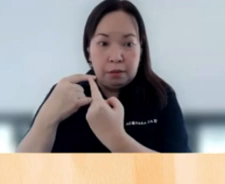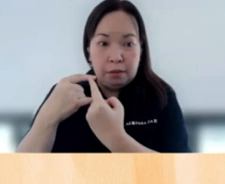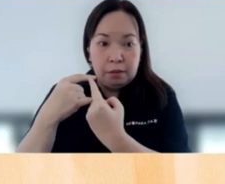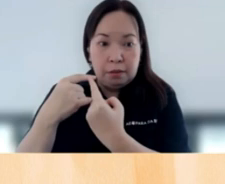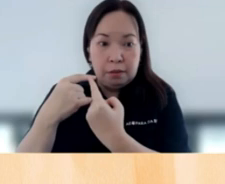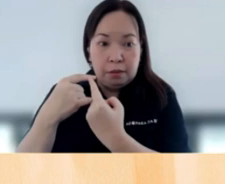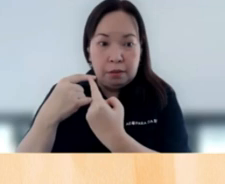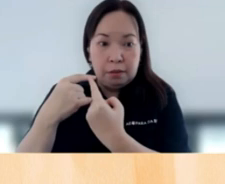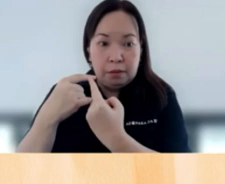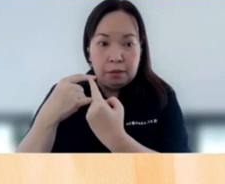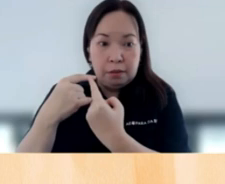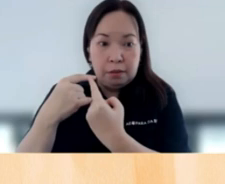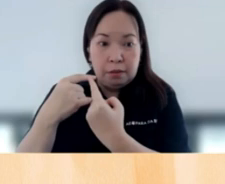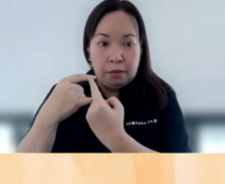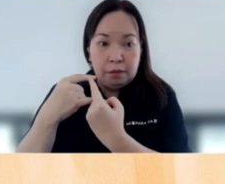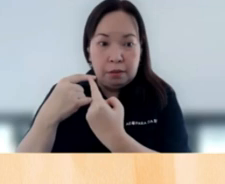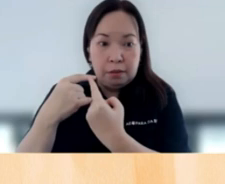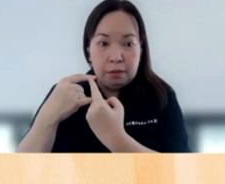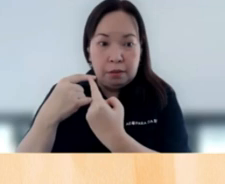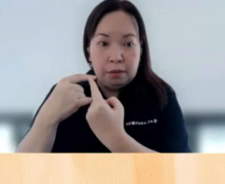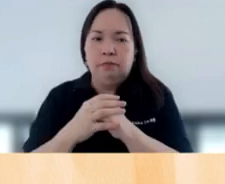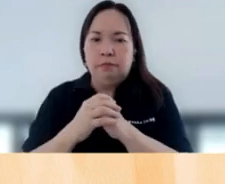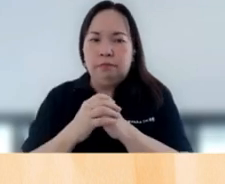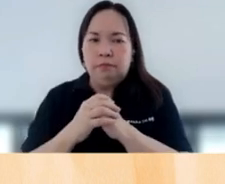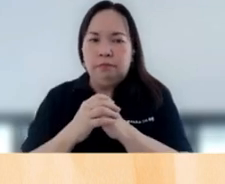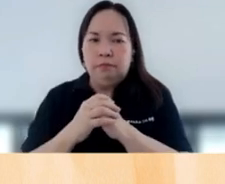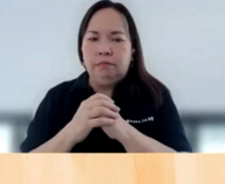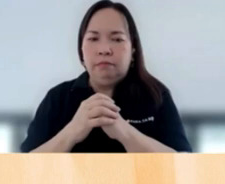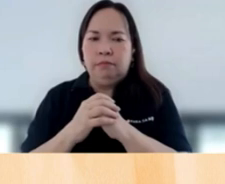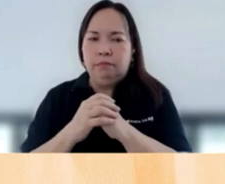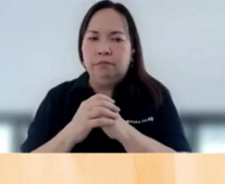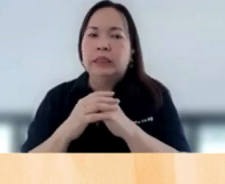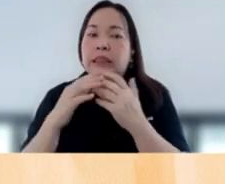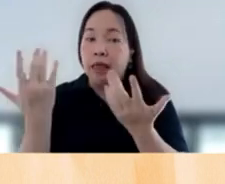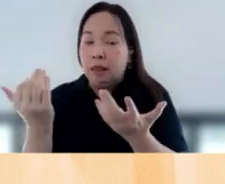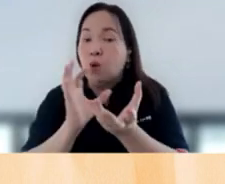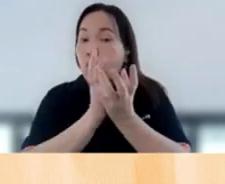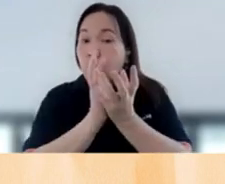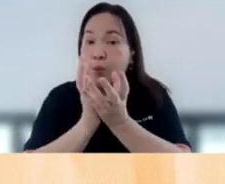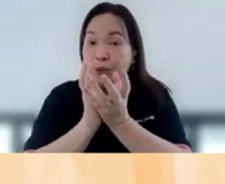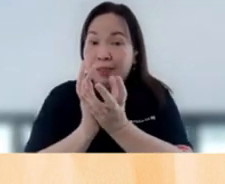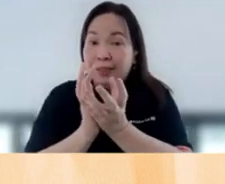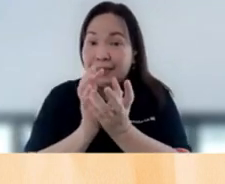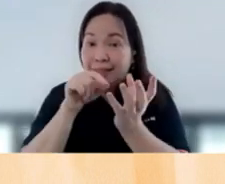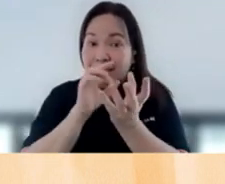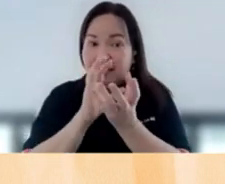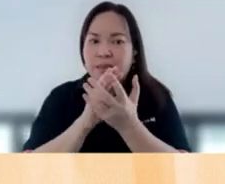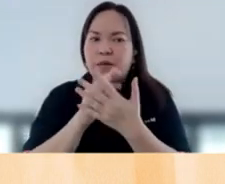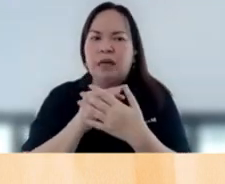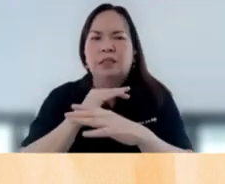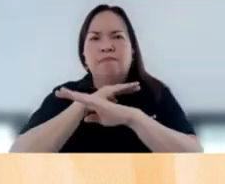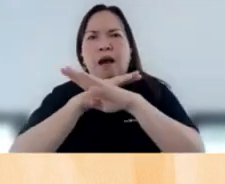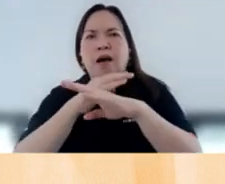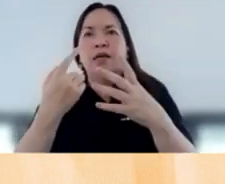drugs, exposure to another person's suicide, or graphic or sensationalized accounts of